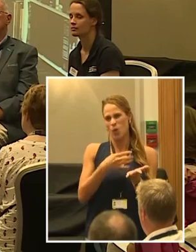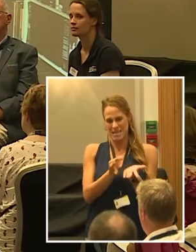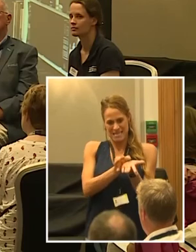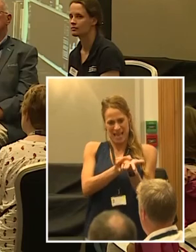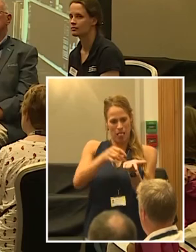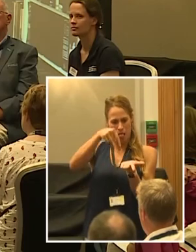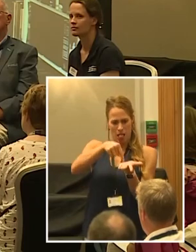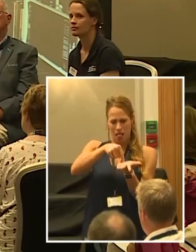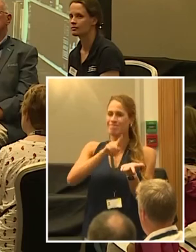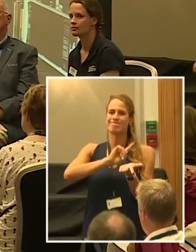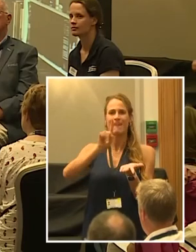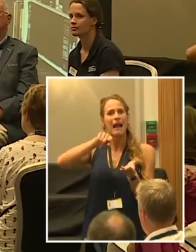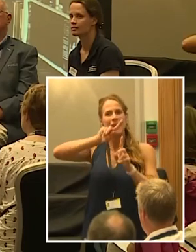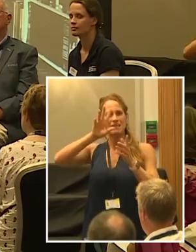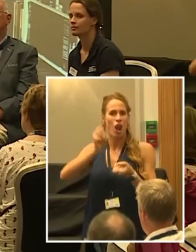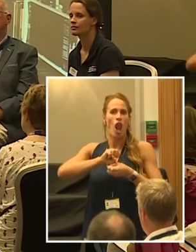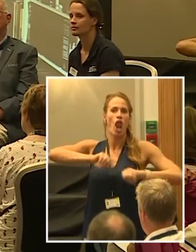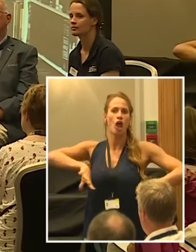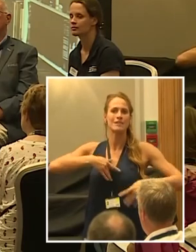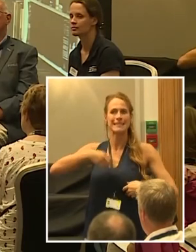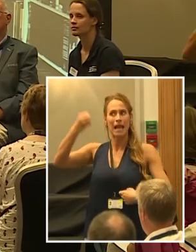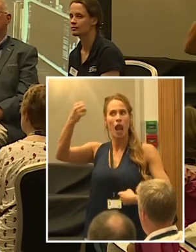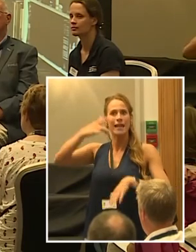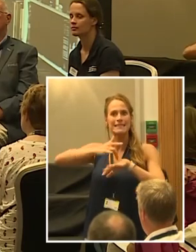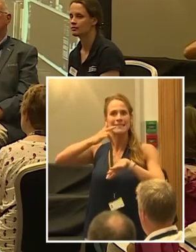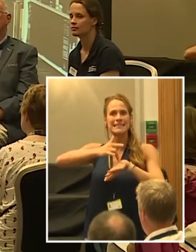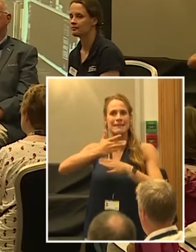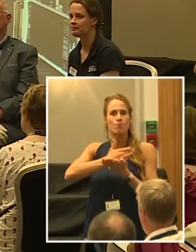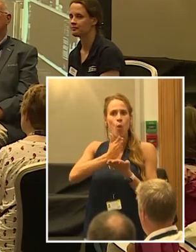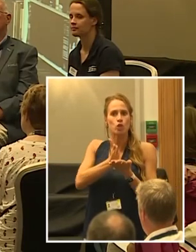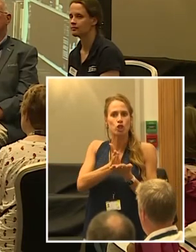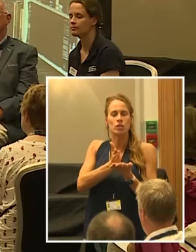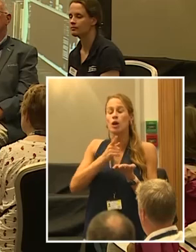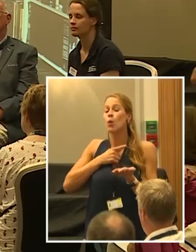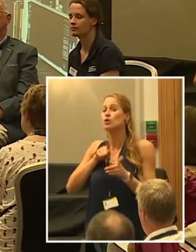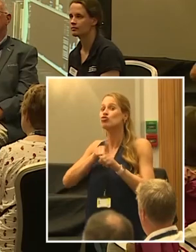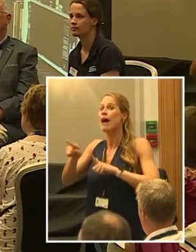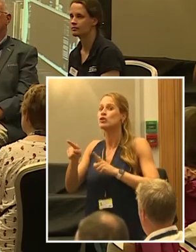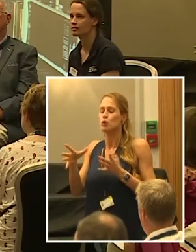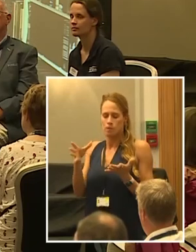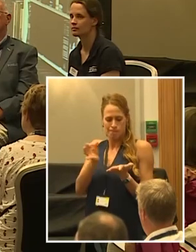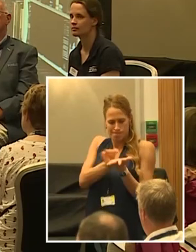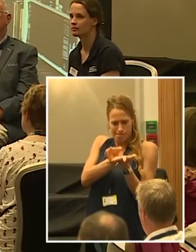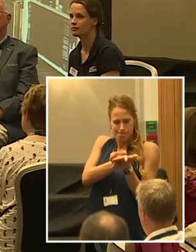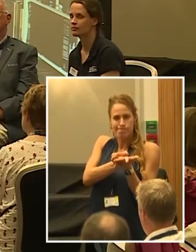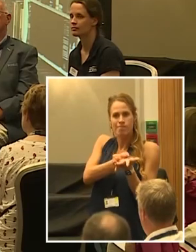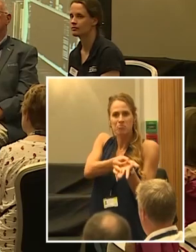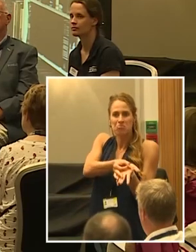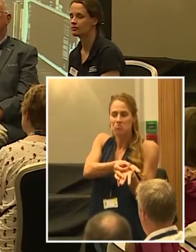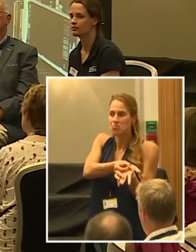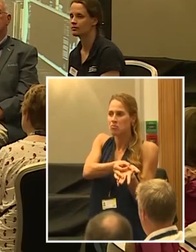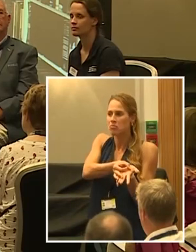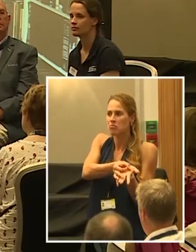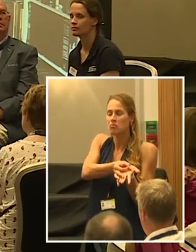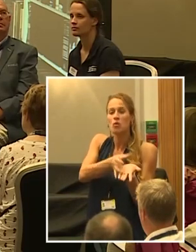see anything because it's lost its light sensitive portion, the idea is, well, during embryogenesis,